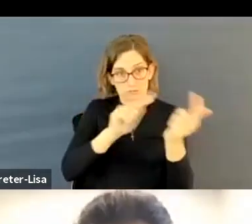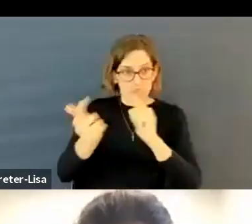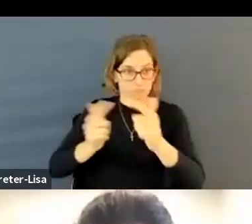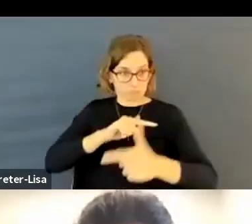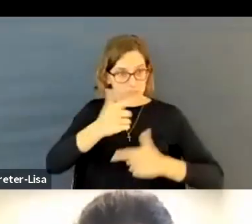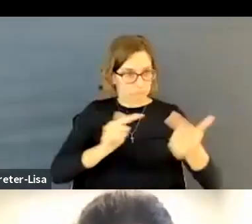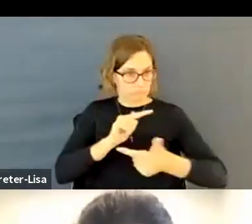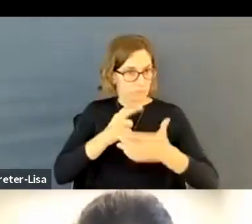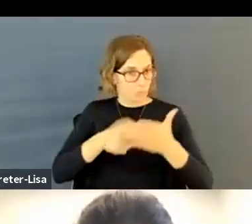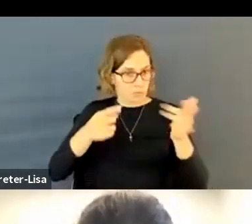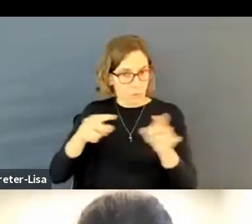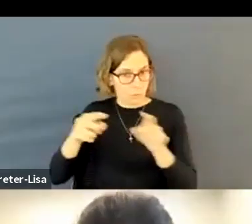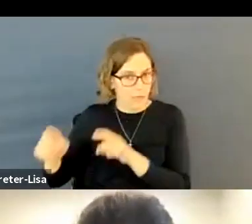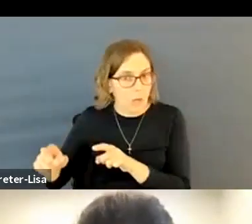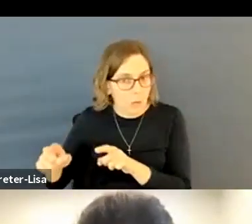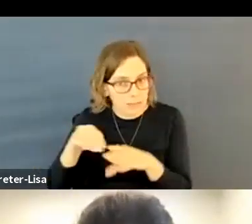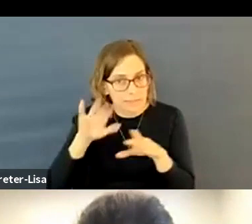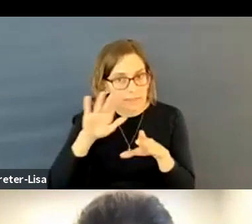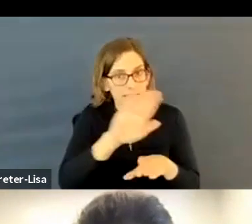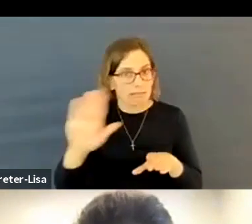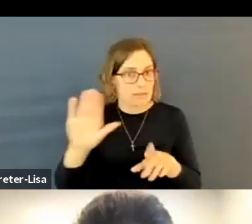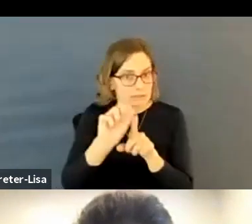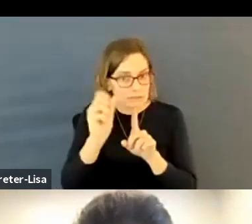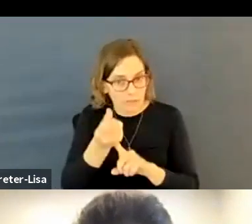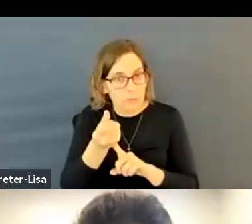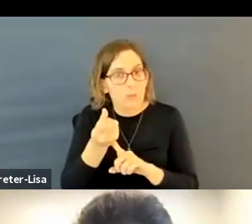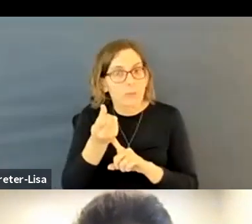going on in this scenario. And